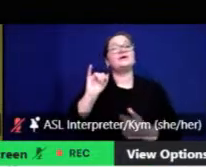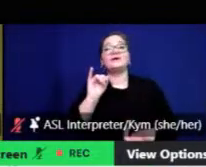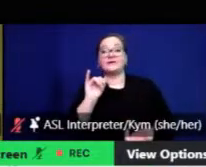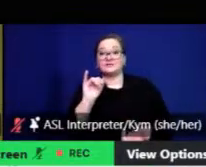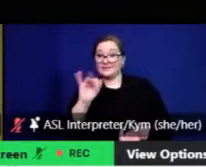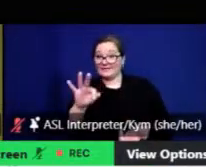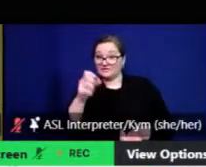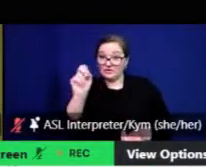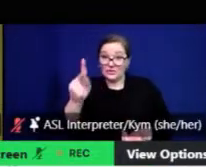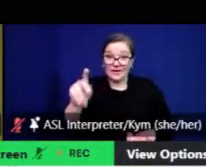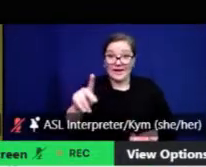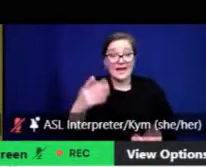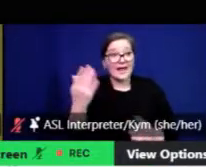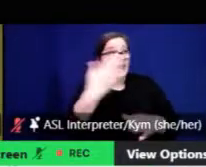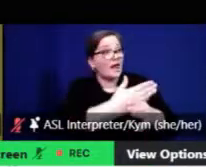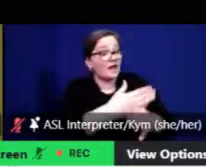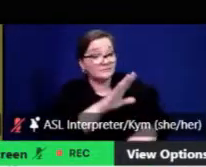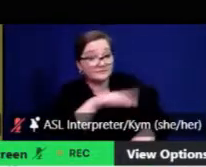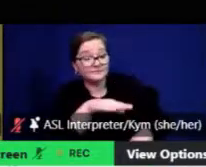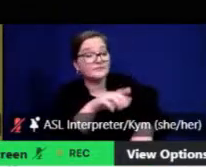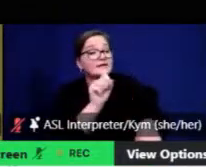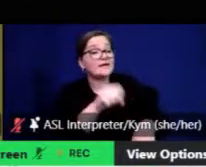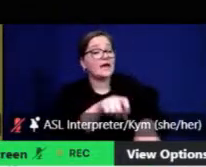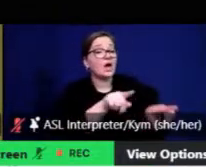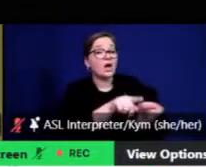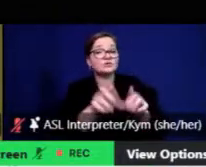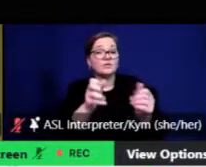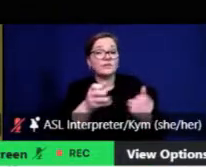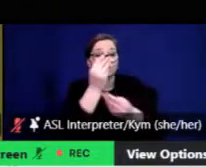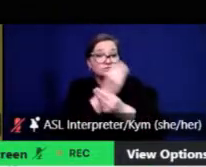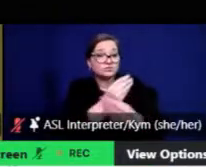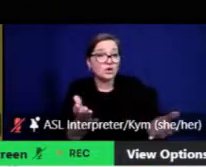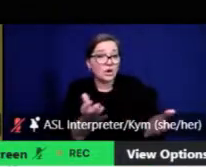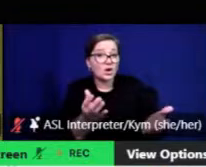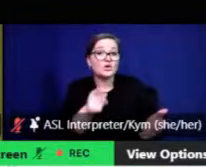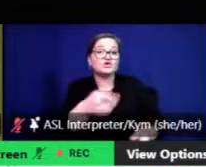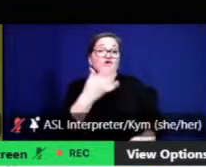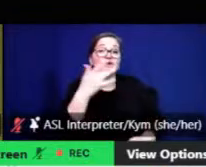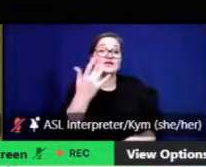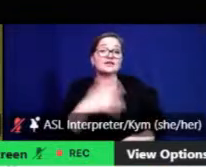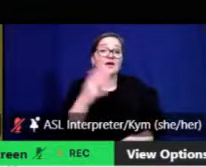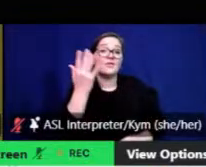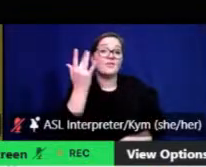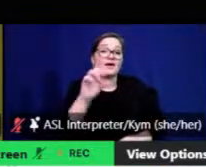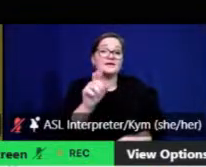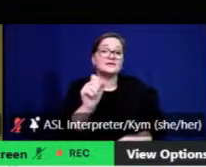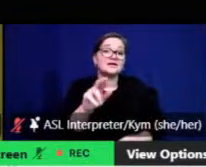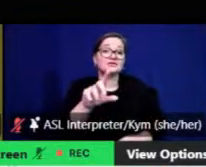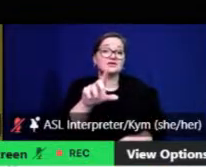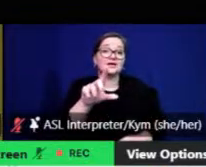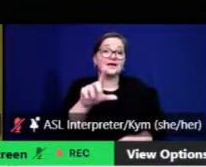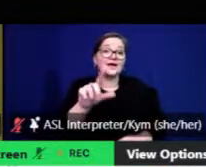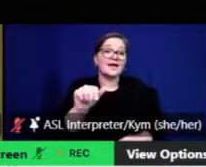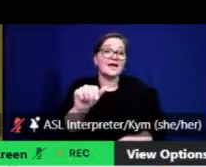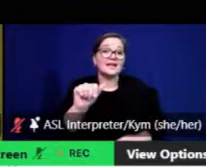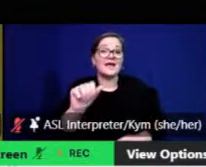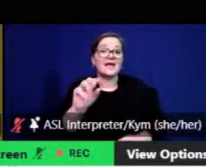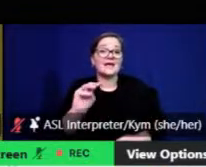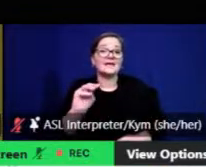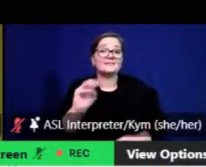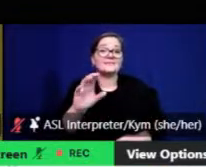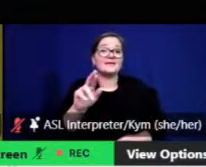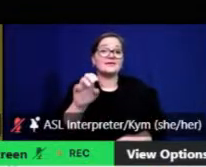okay. No, and also wanted to let you know that you're in luck. Dr. L.A. McCrae, my co-host, will